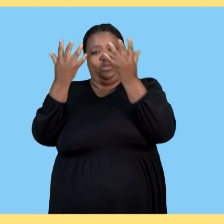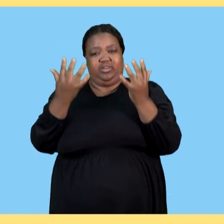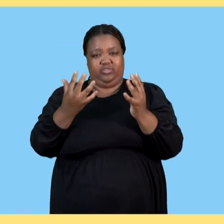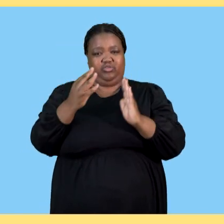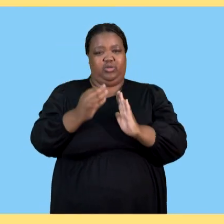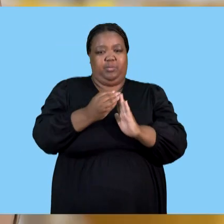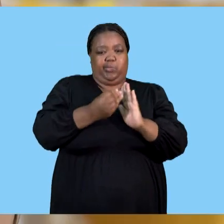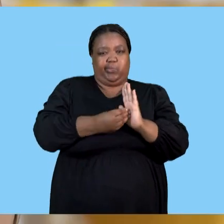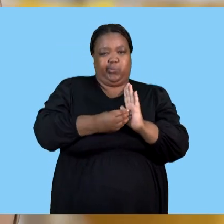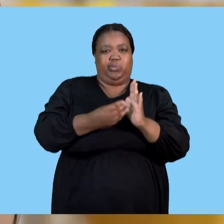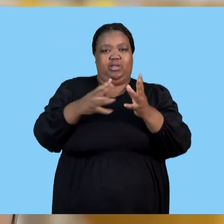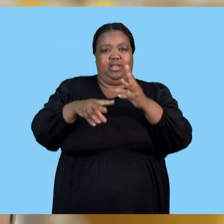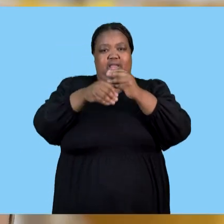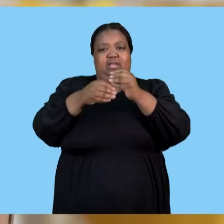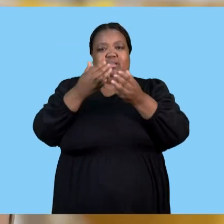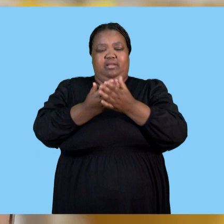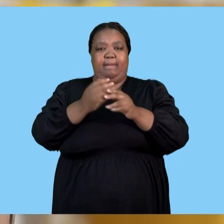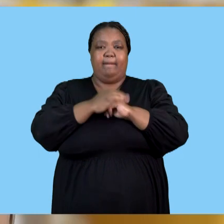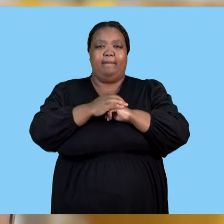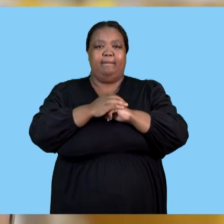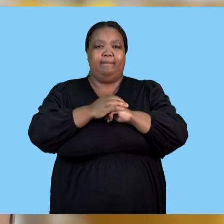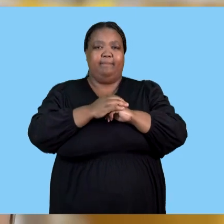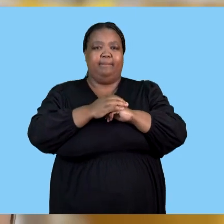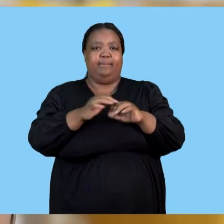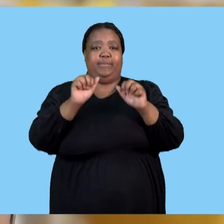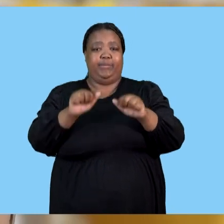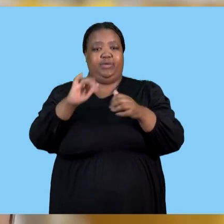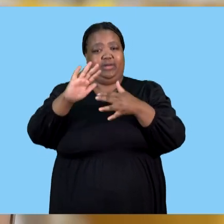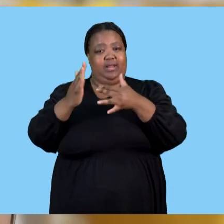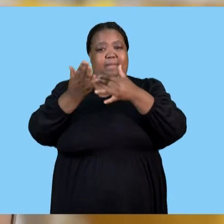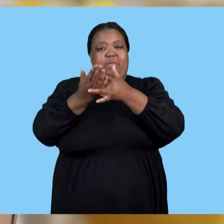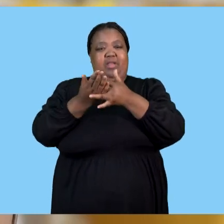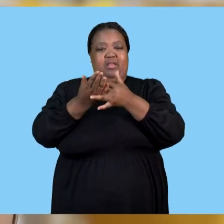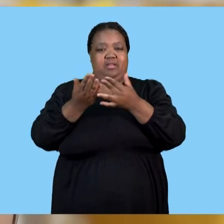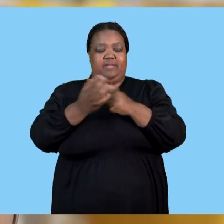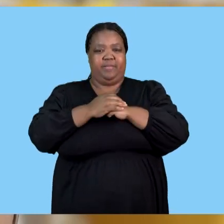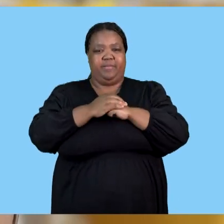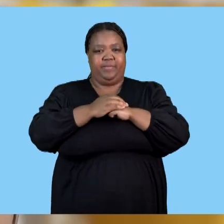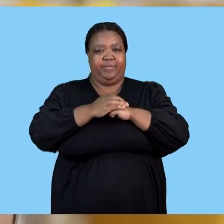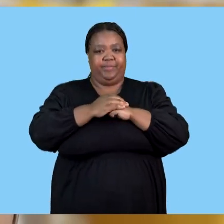position. Dear learners, let's go for an ad break, and I'll see you shortly.